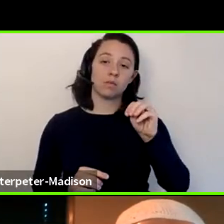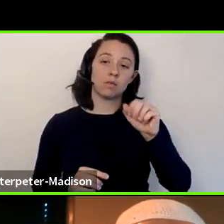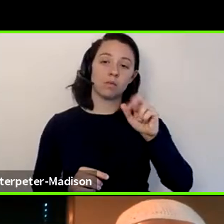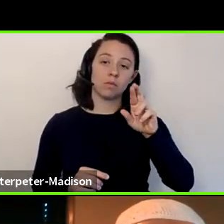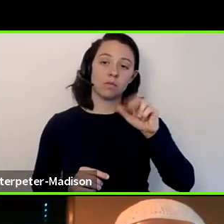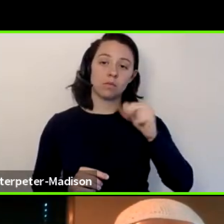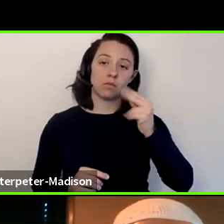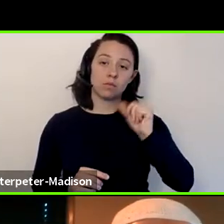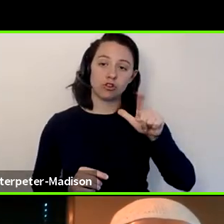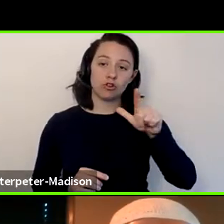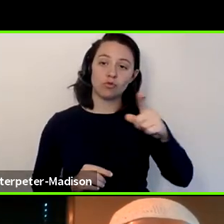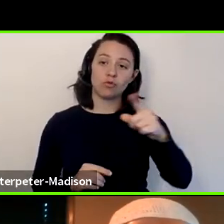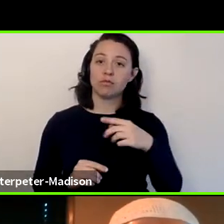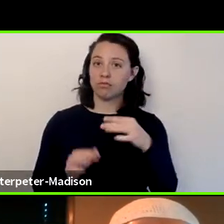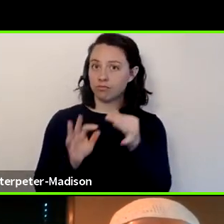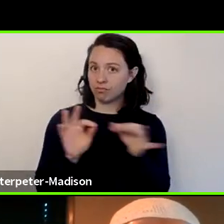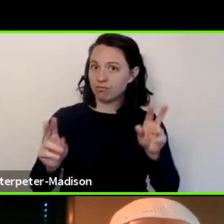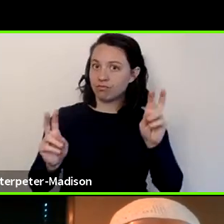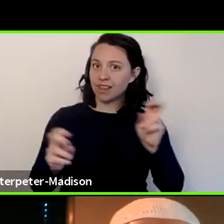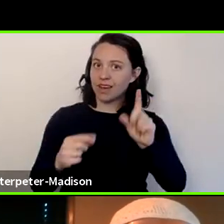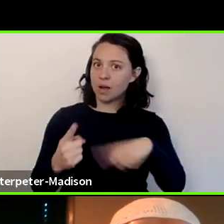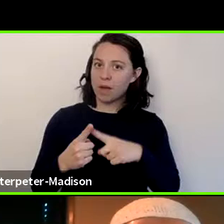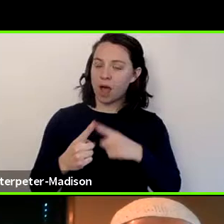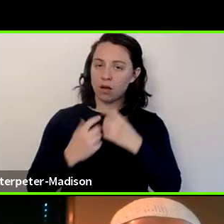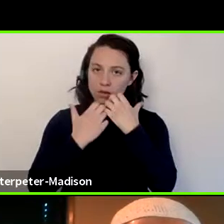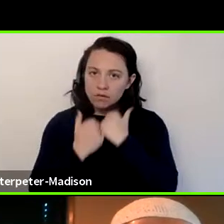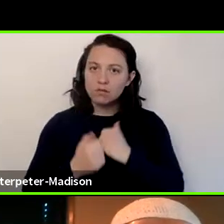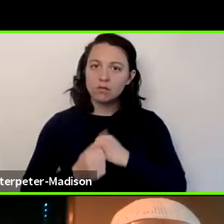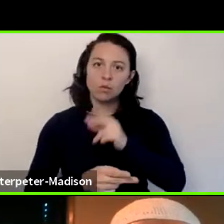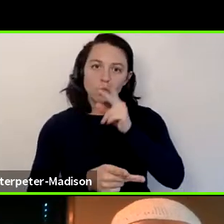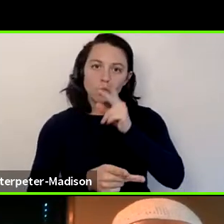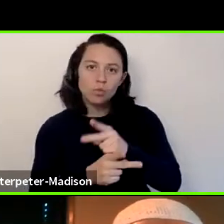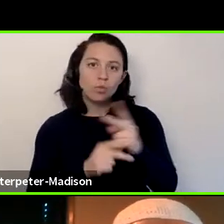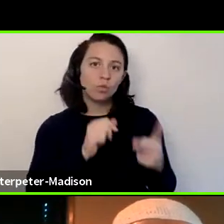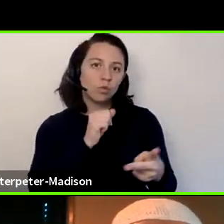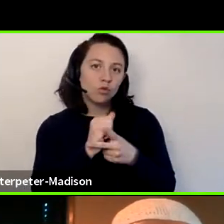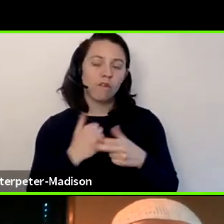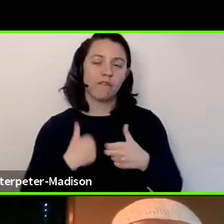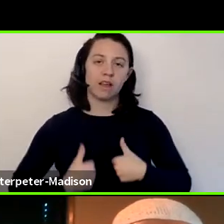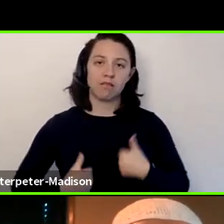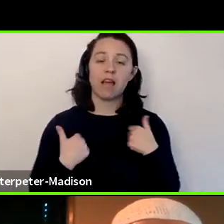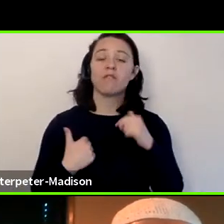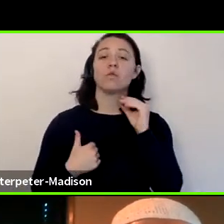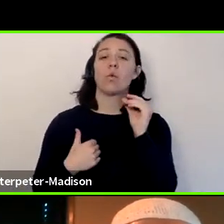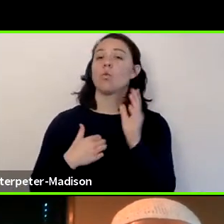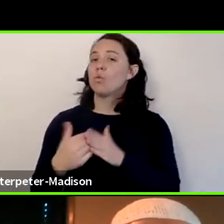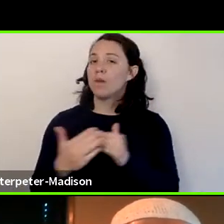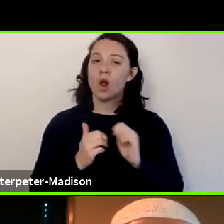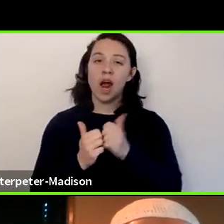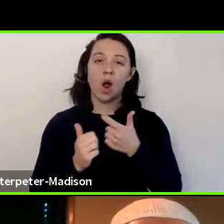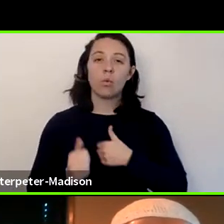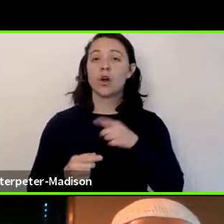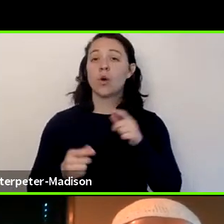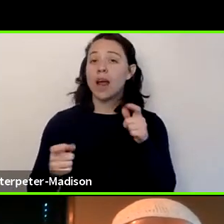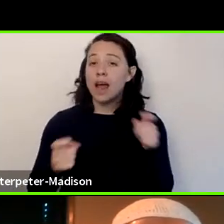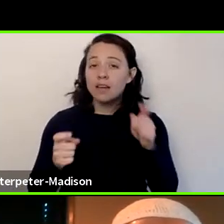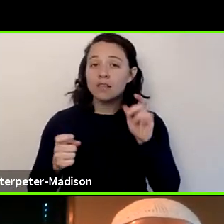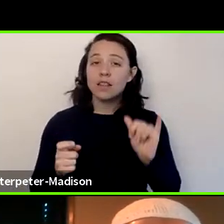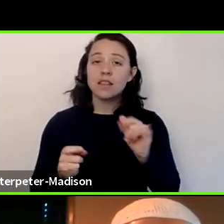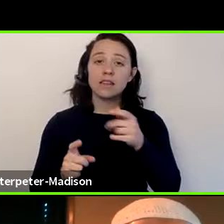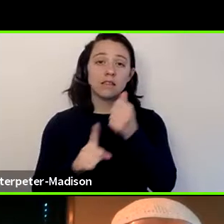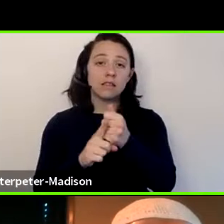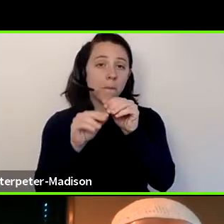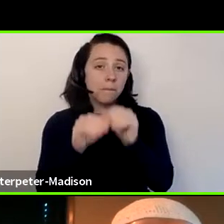life. So no matter how we are dealing with this pandemic, and